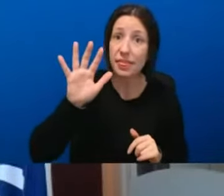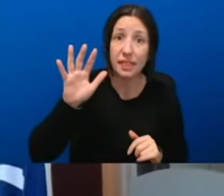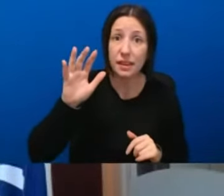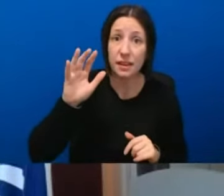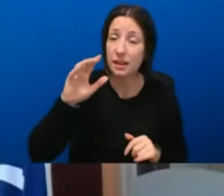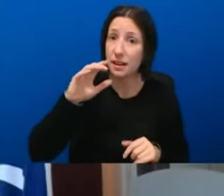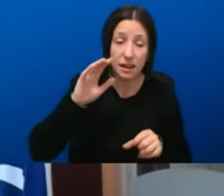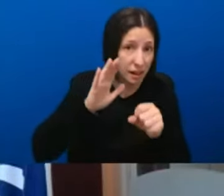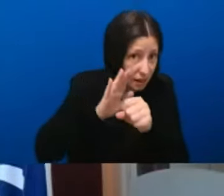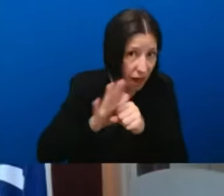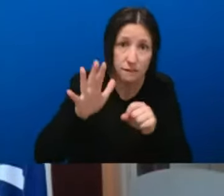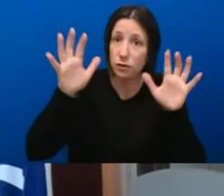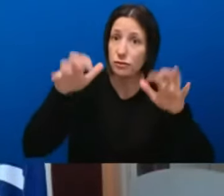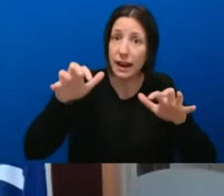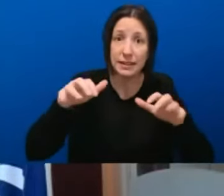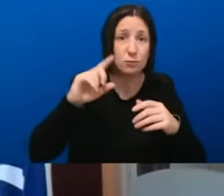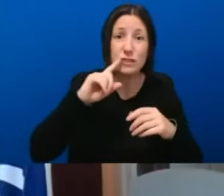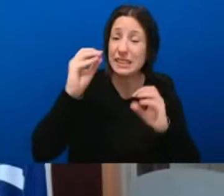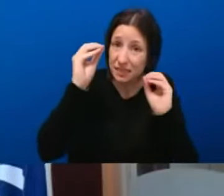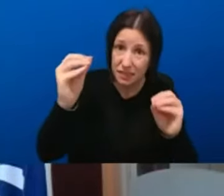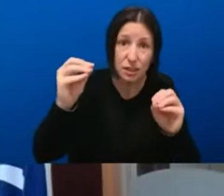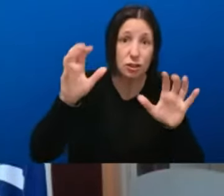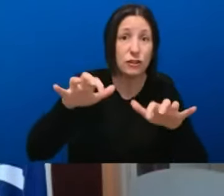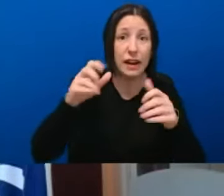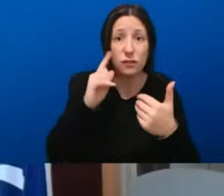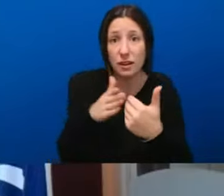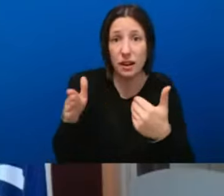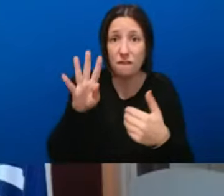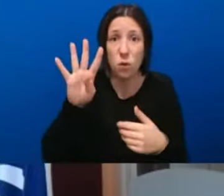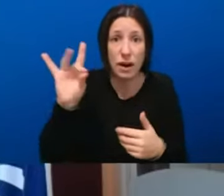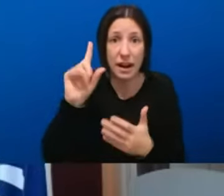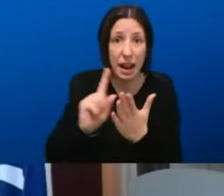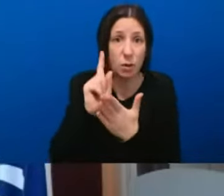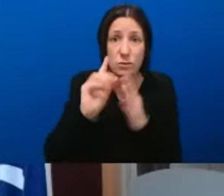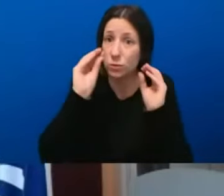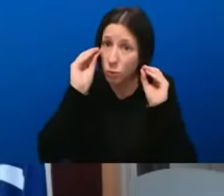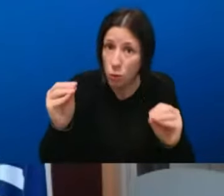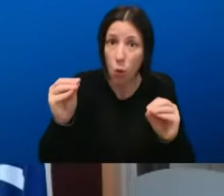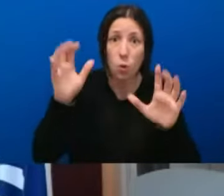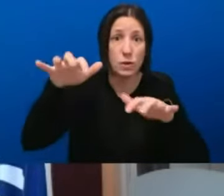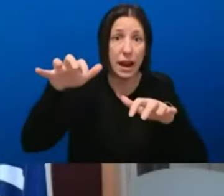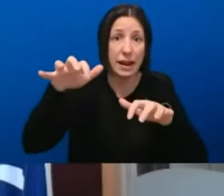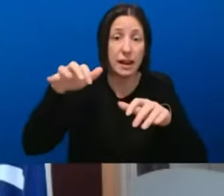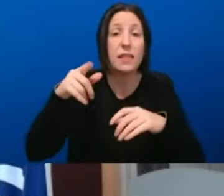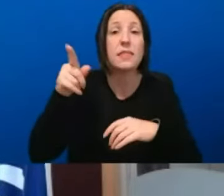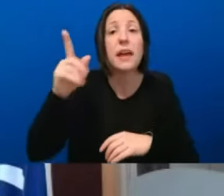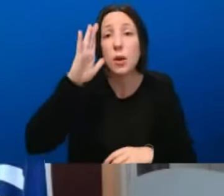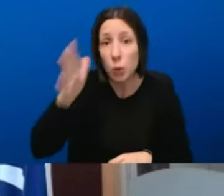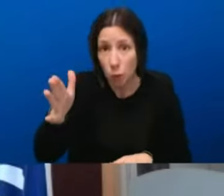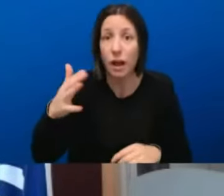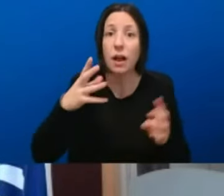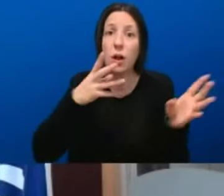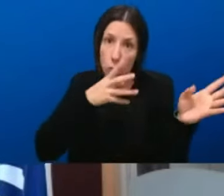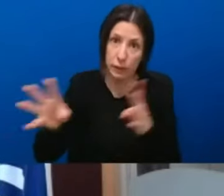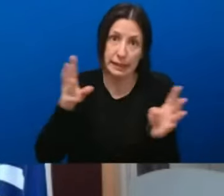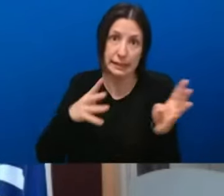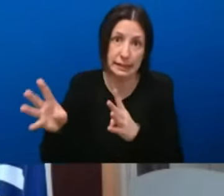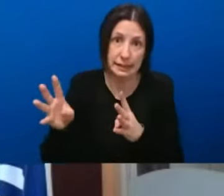is not getting rain. They are not getting any rain in the next 48 hours. What they are going to receive